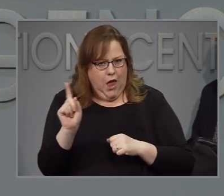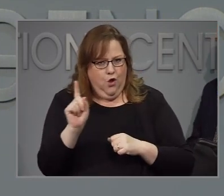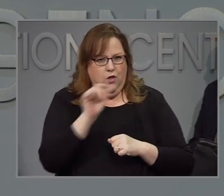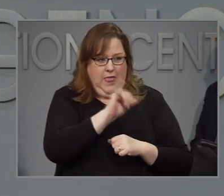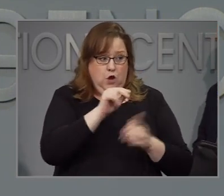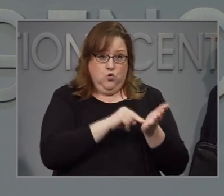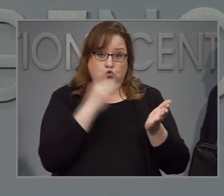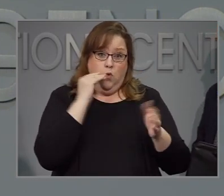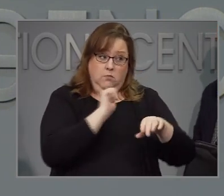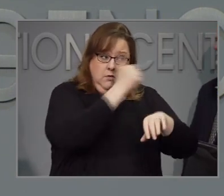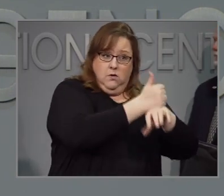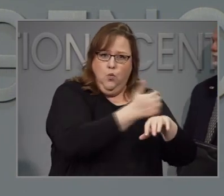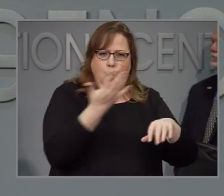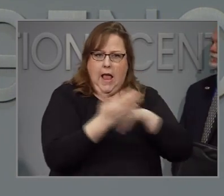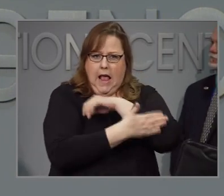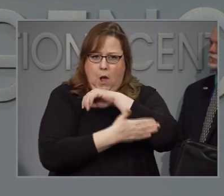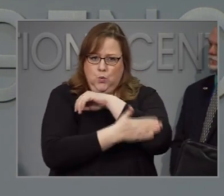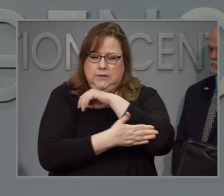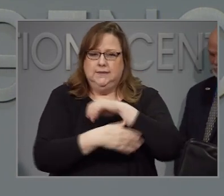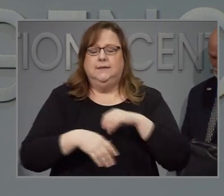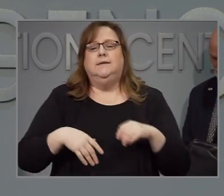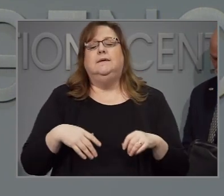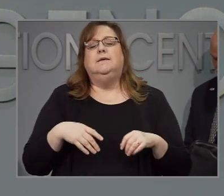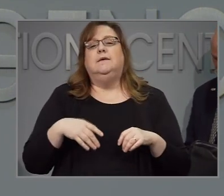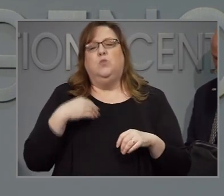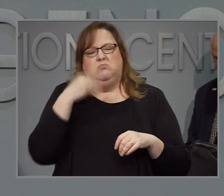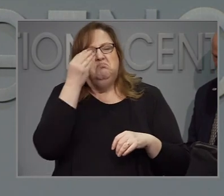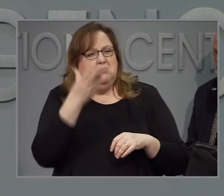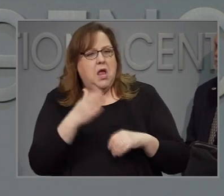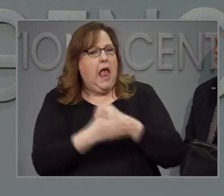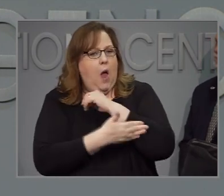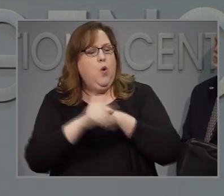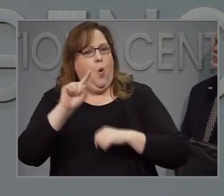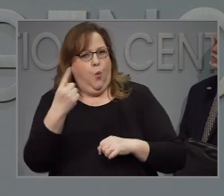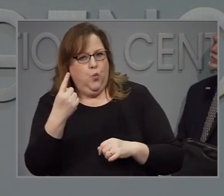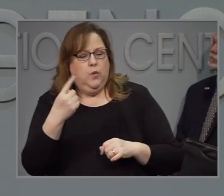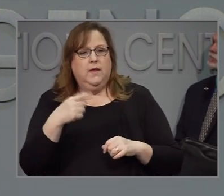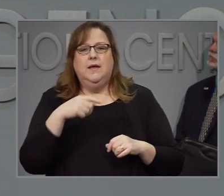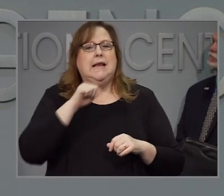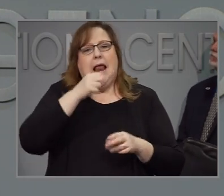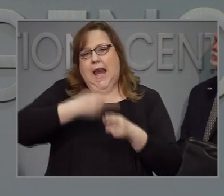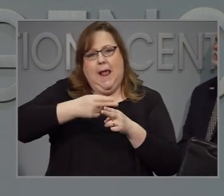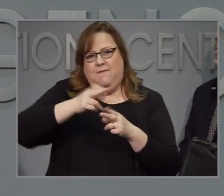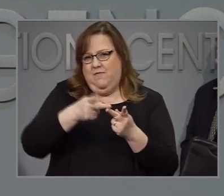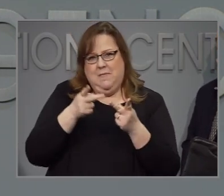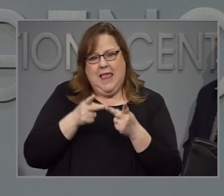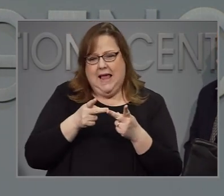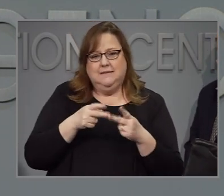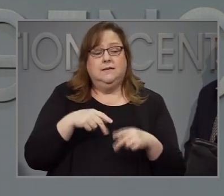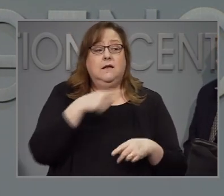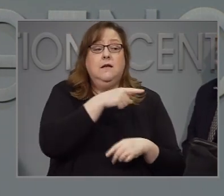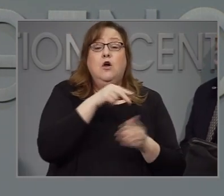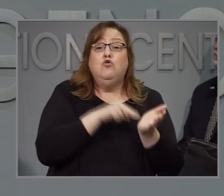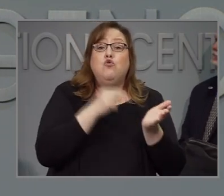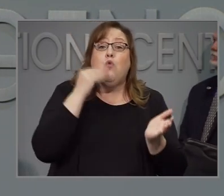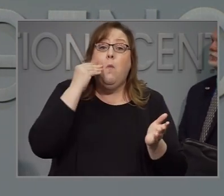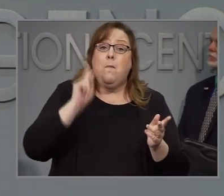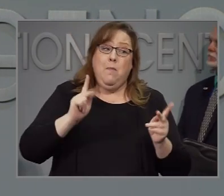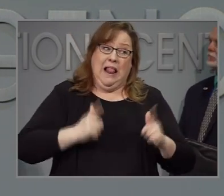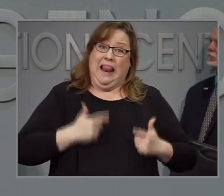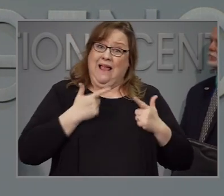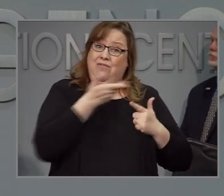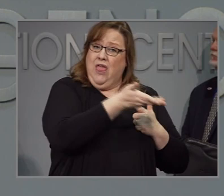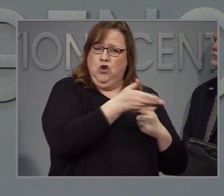As you know, for any nursing home, the patients, as we were saying in another question, aren't coming in and out. It's really those workers who are at